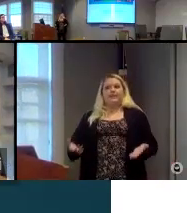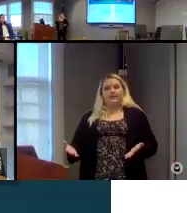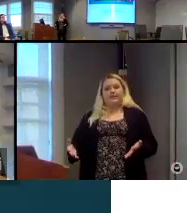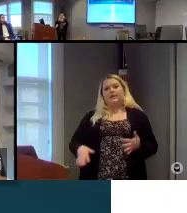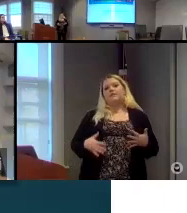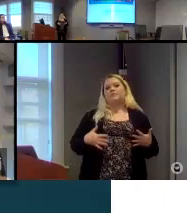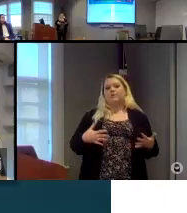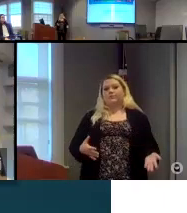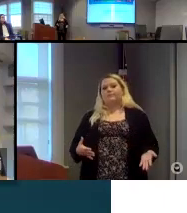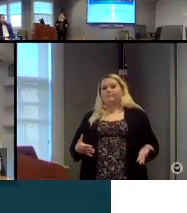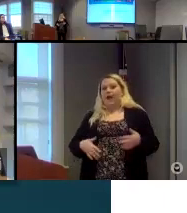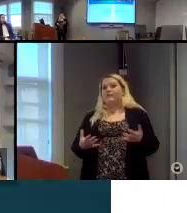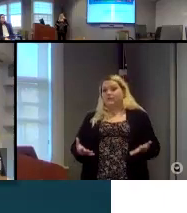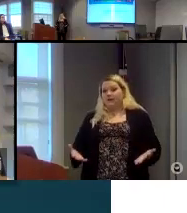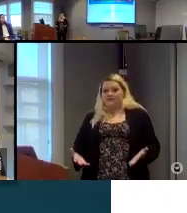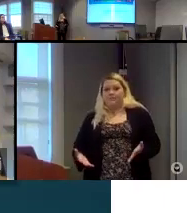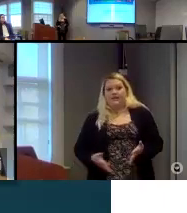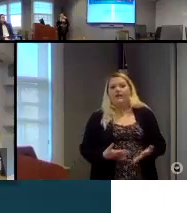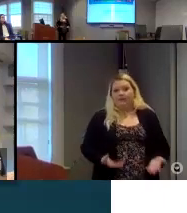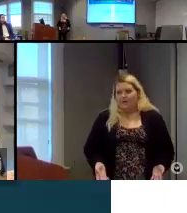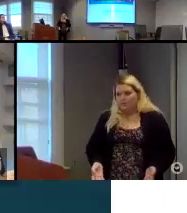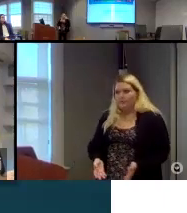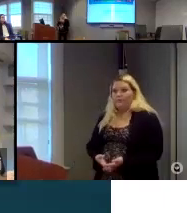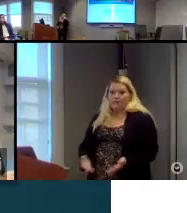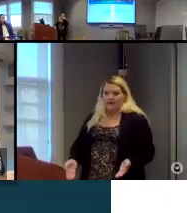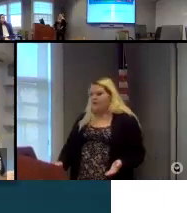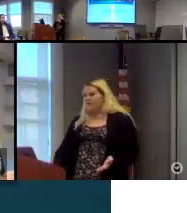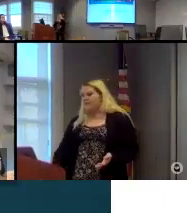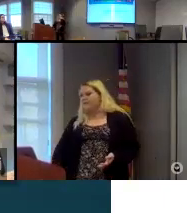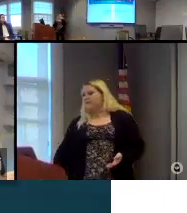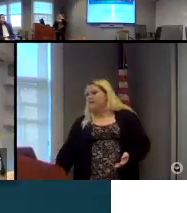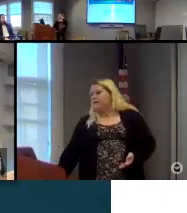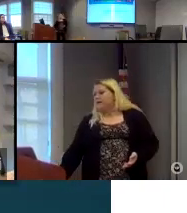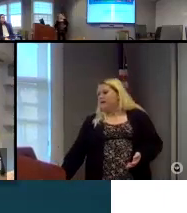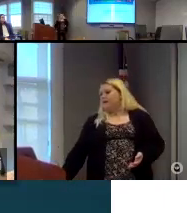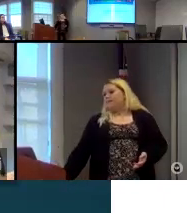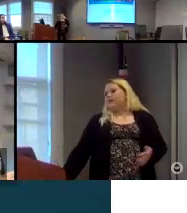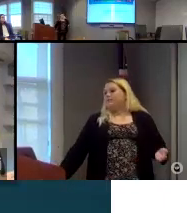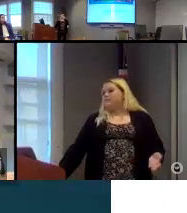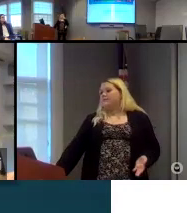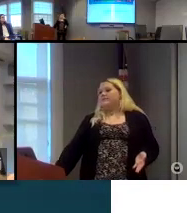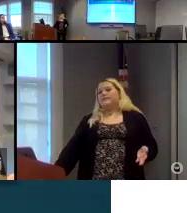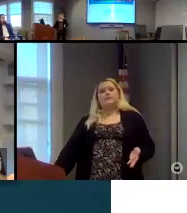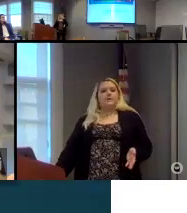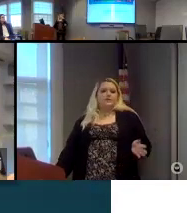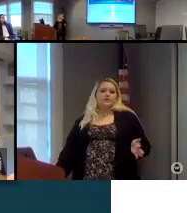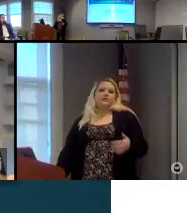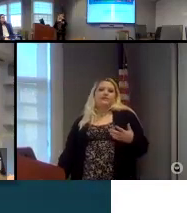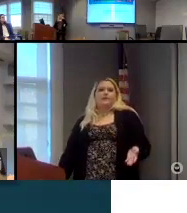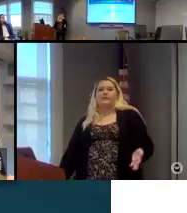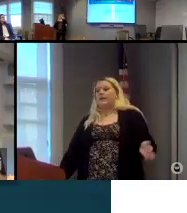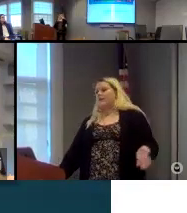overlap significantly, those actors would have to be held accountable for their actions. It also means that